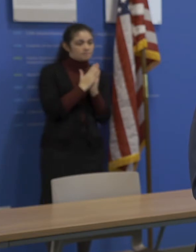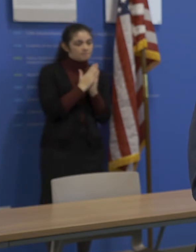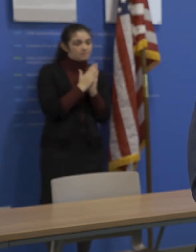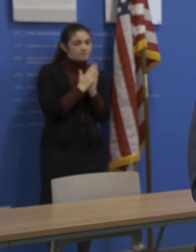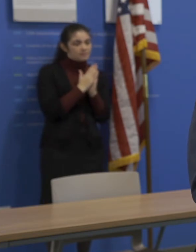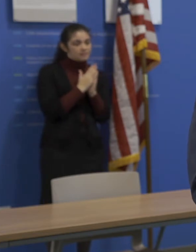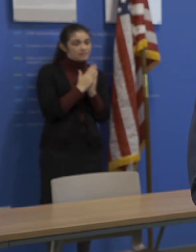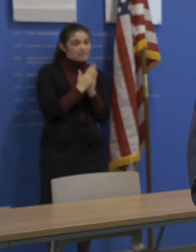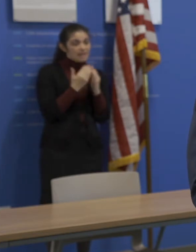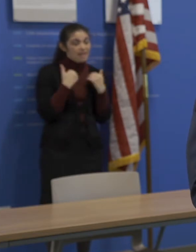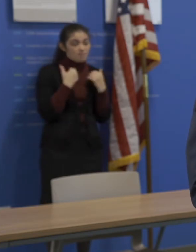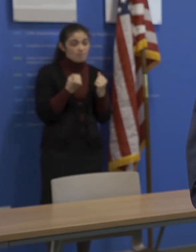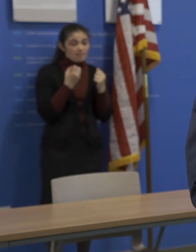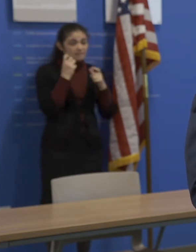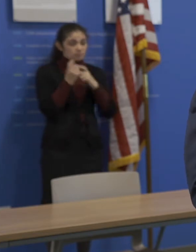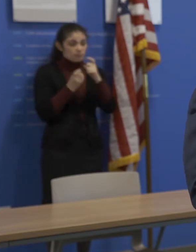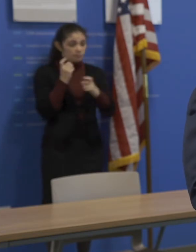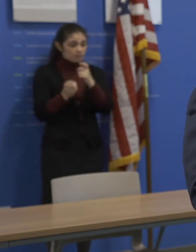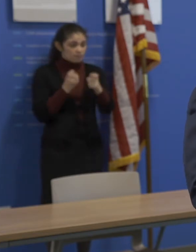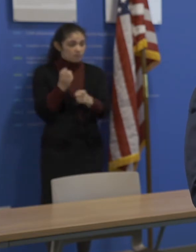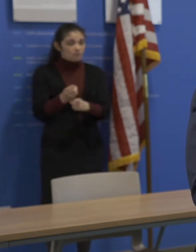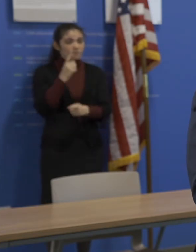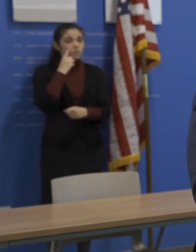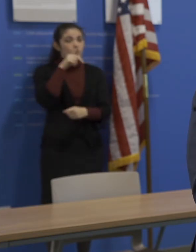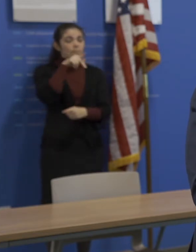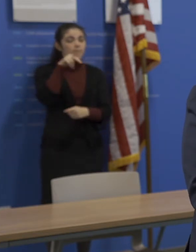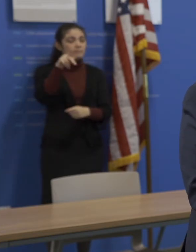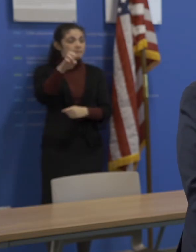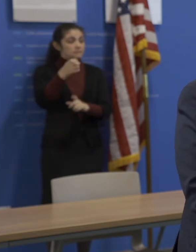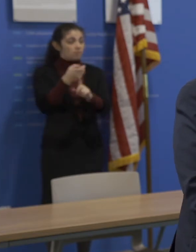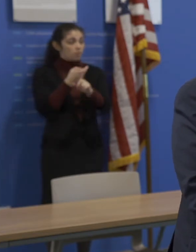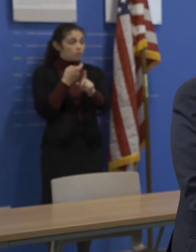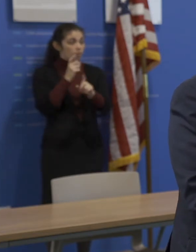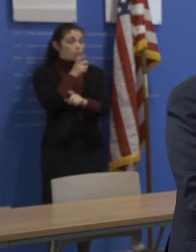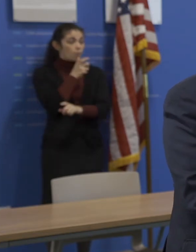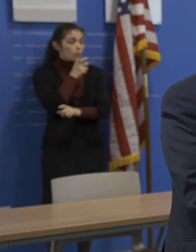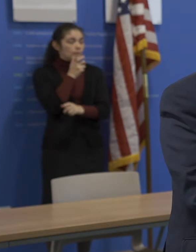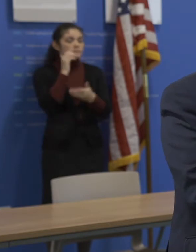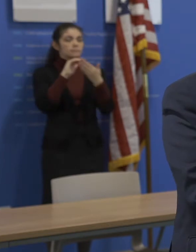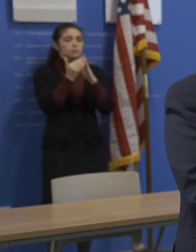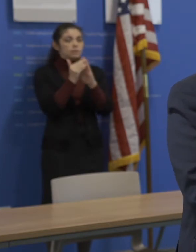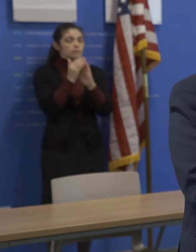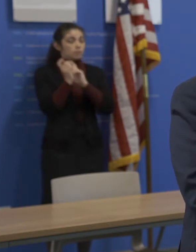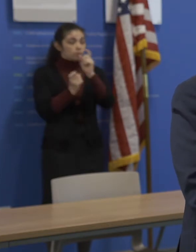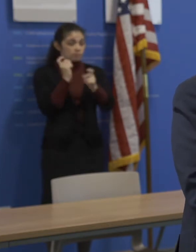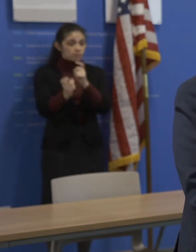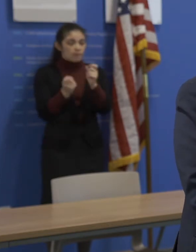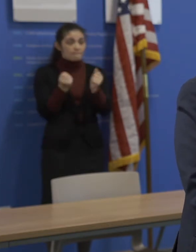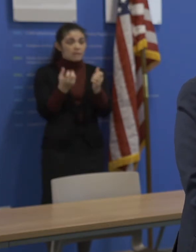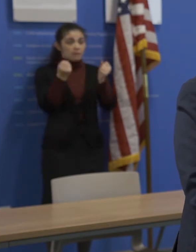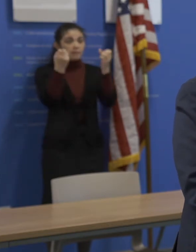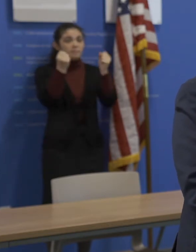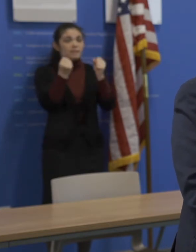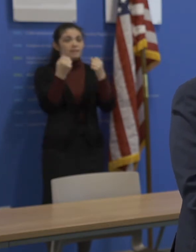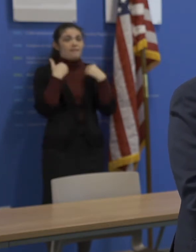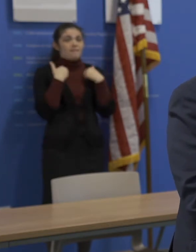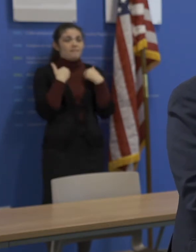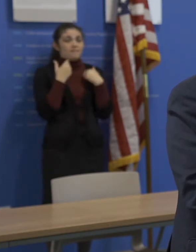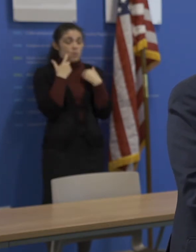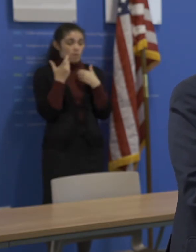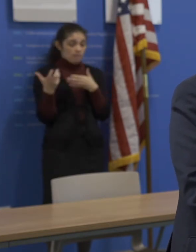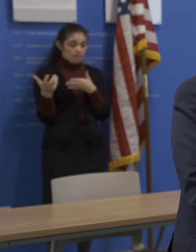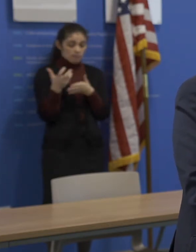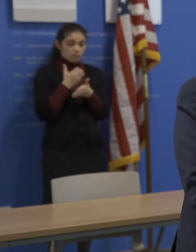and have received contributions of PPEs from the community. We've been receiving many, many donations to our